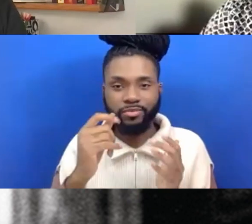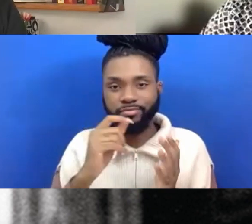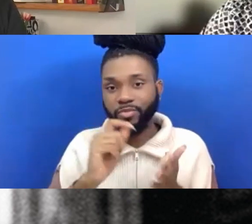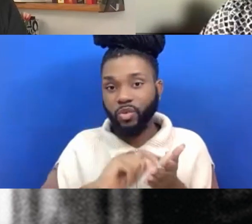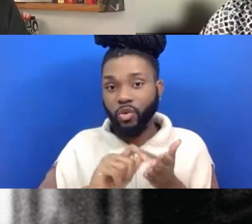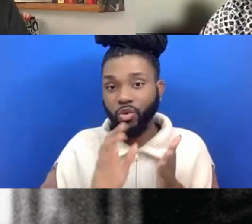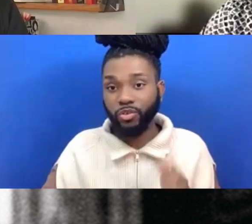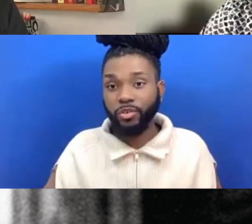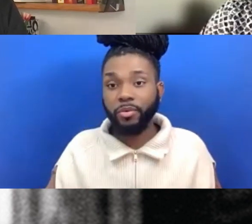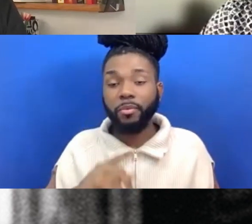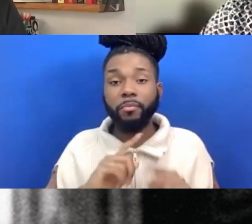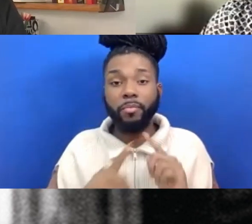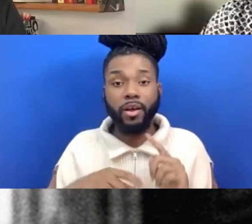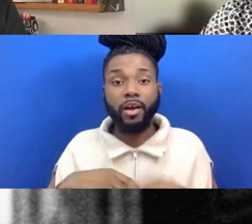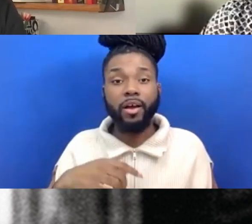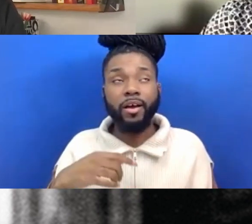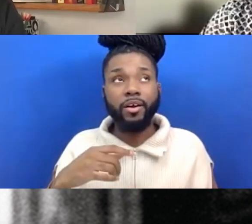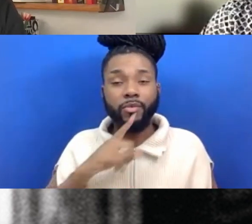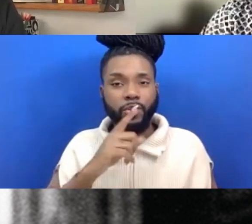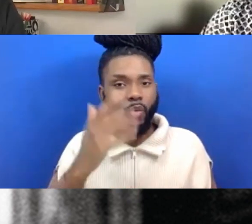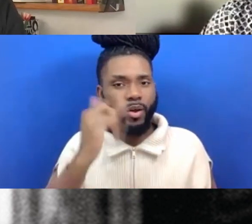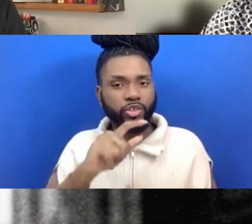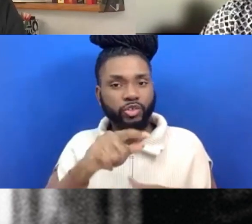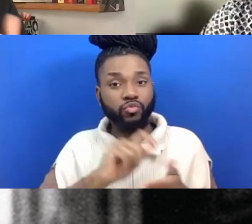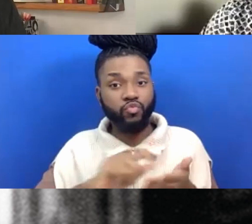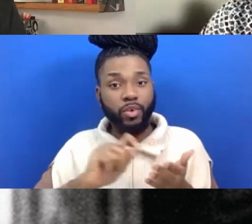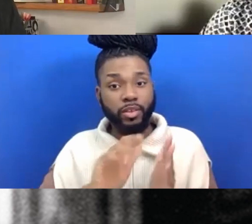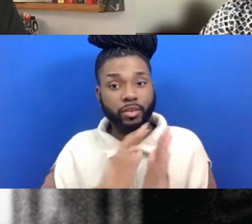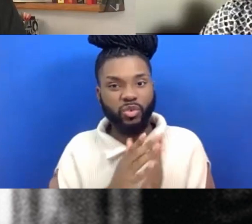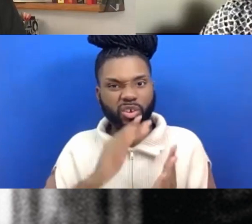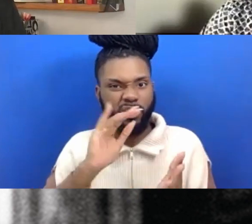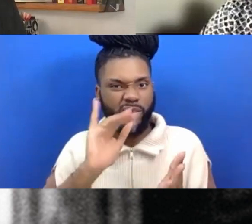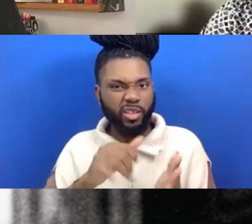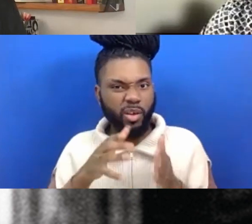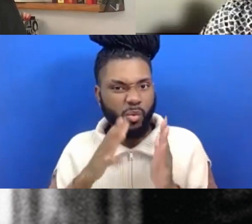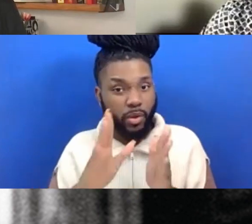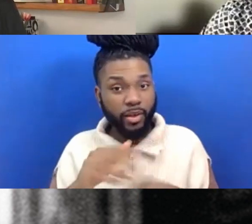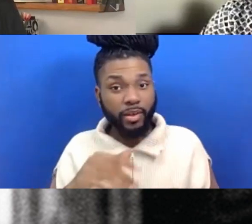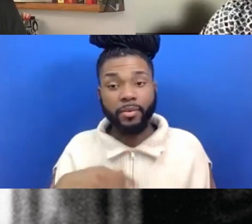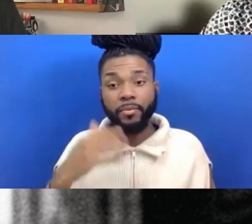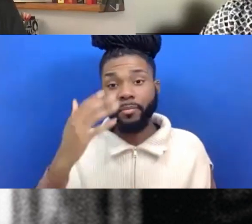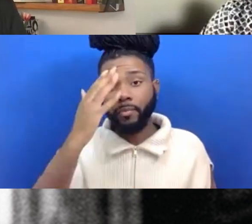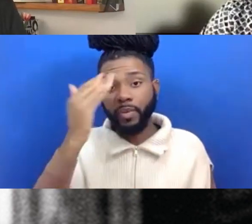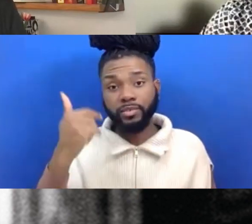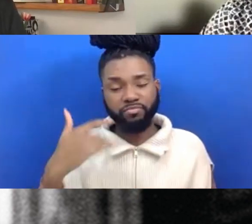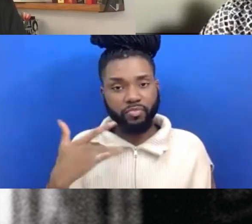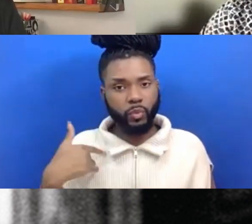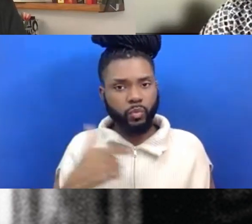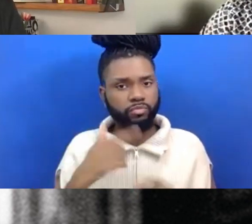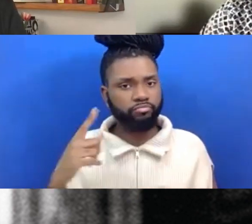Why did you write this book this way? Because I think we've all been sort of alluding to the real,